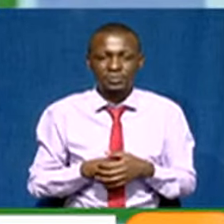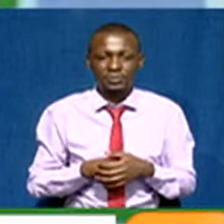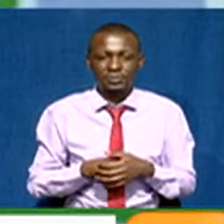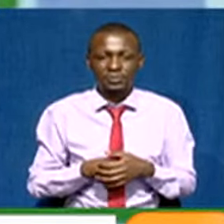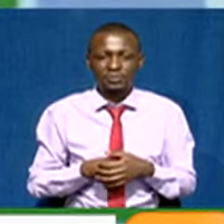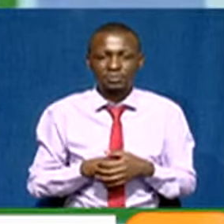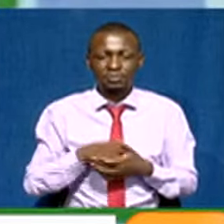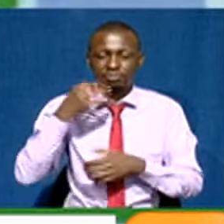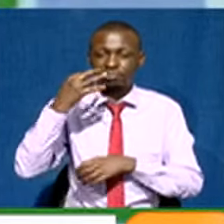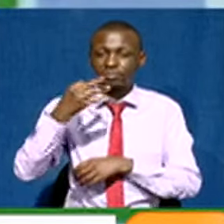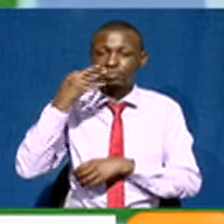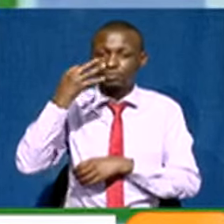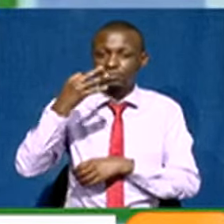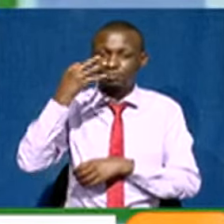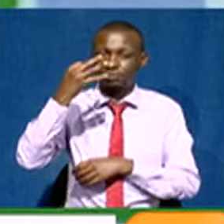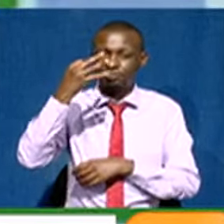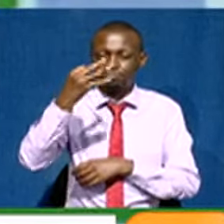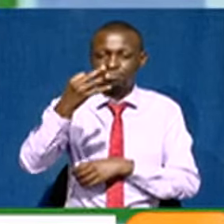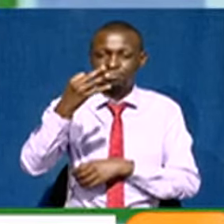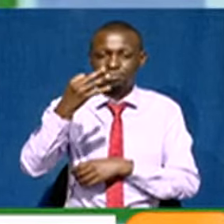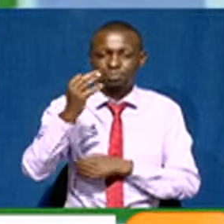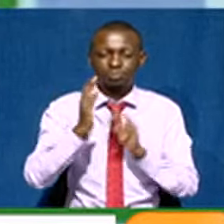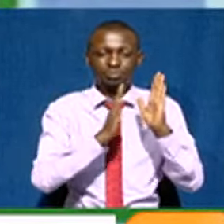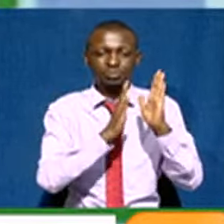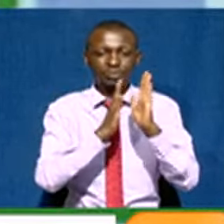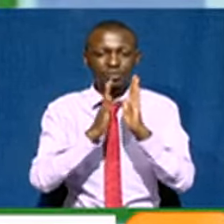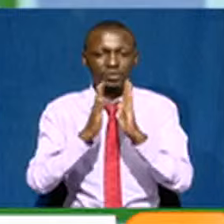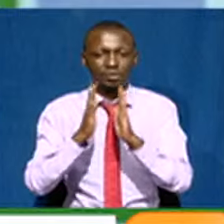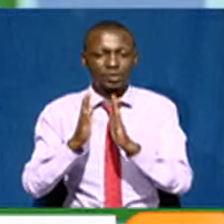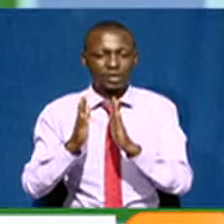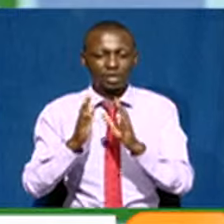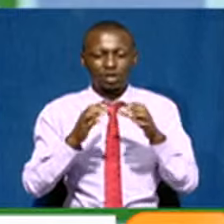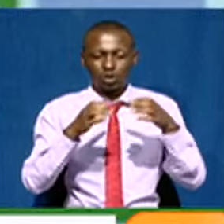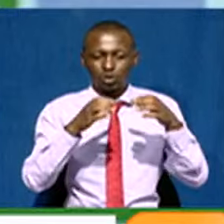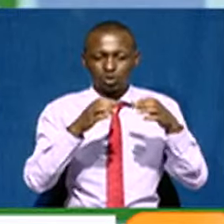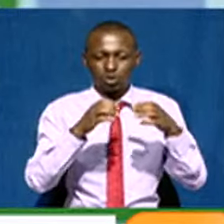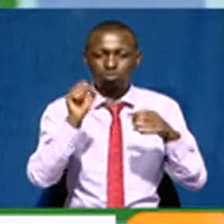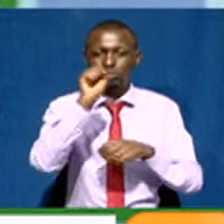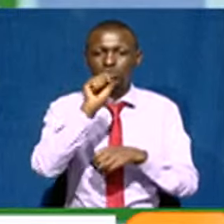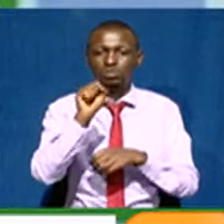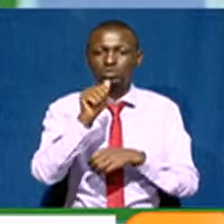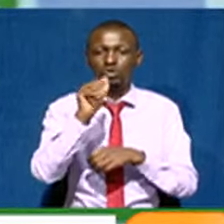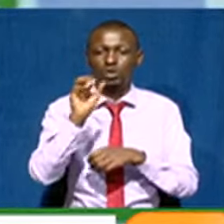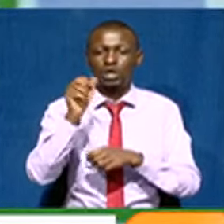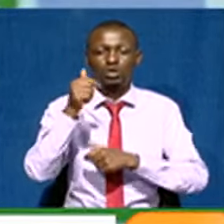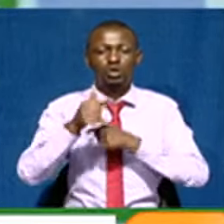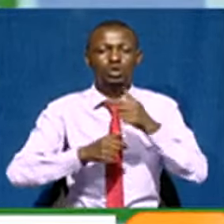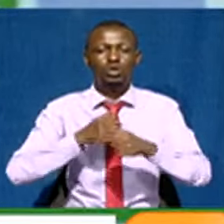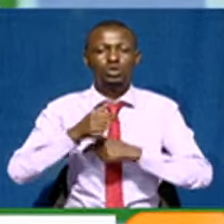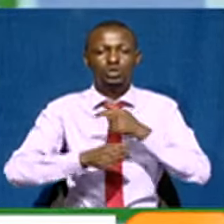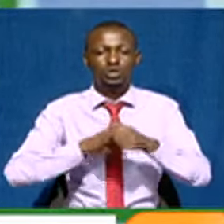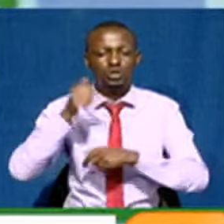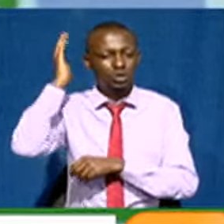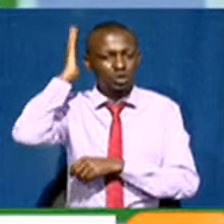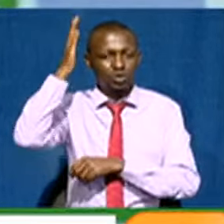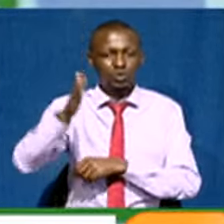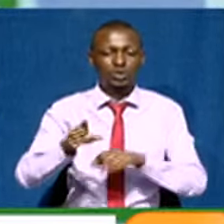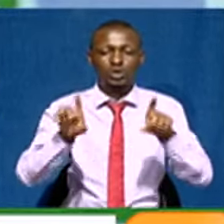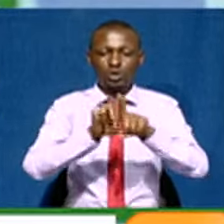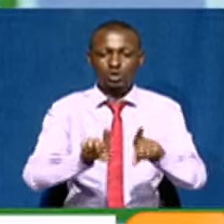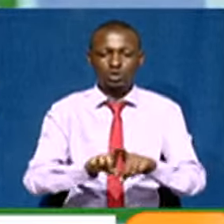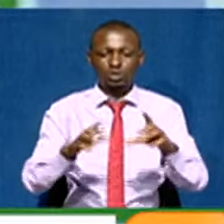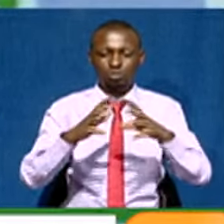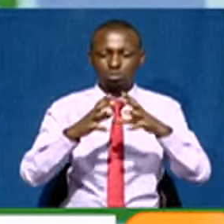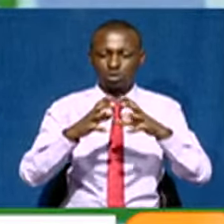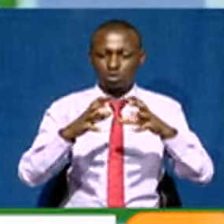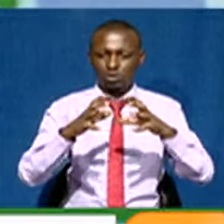in futuristic context, SACCOs will be there. And actually the traction, if you look at even the rate of growth